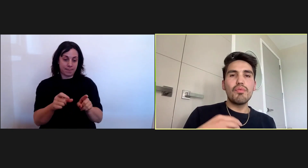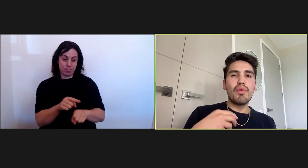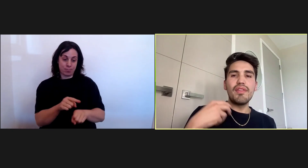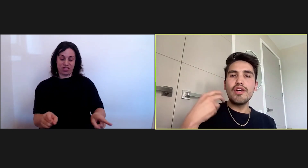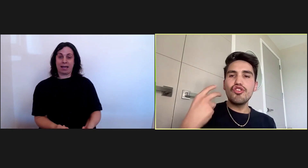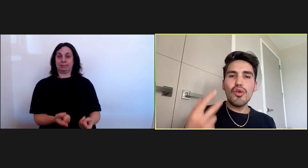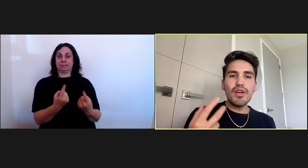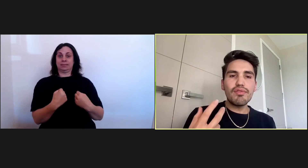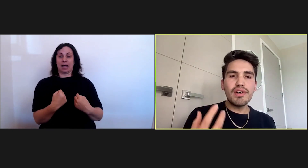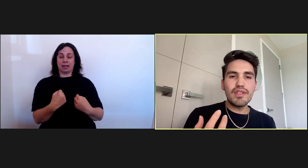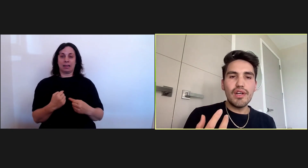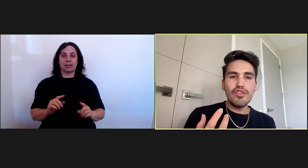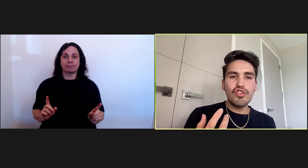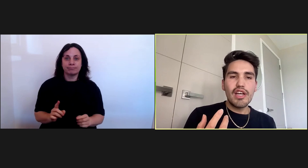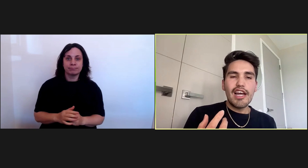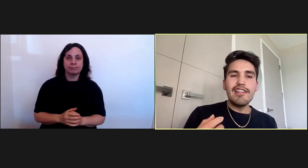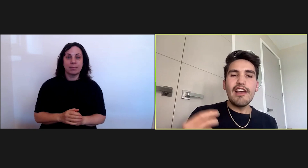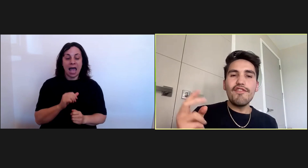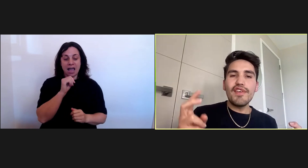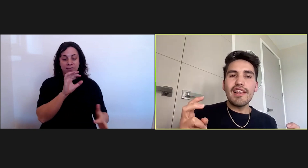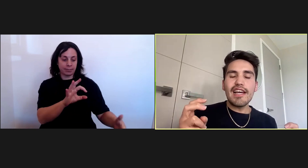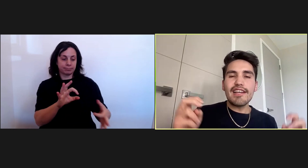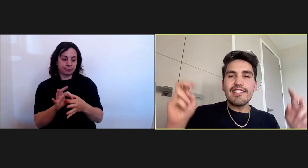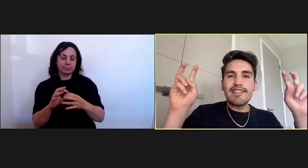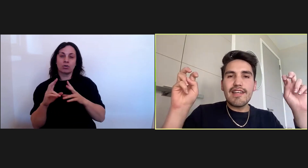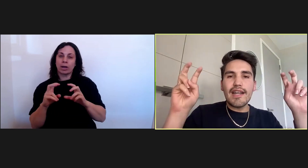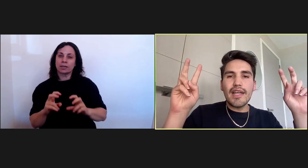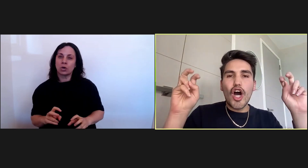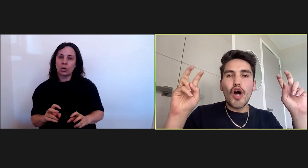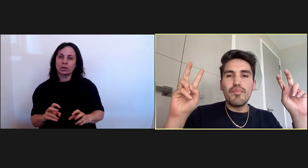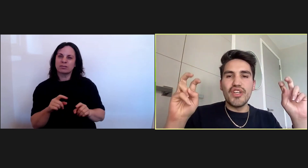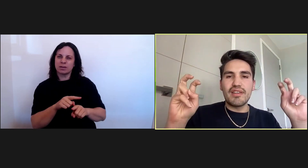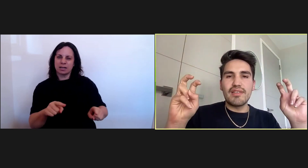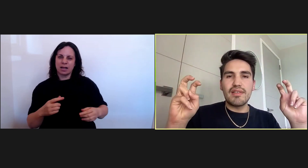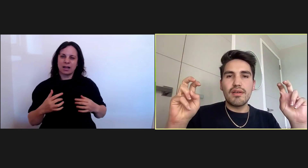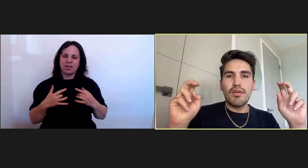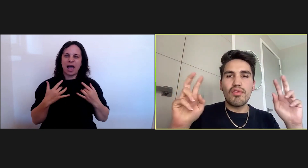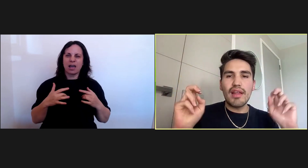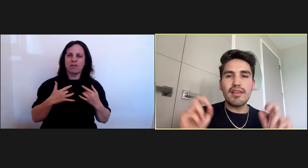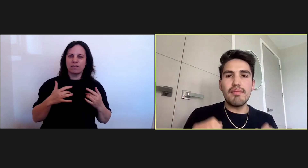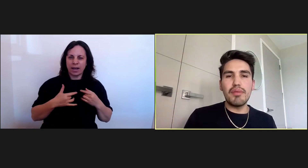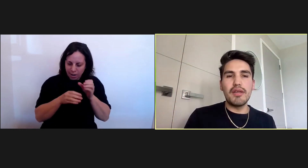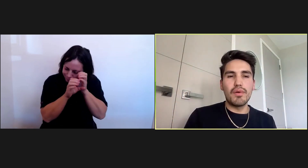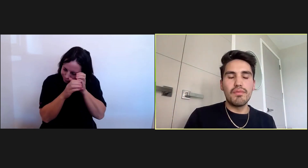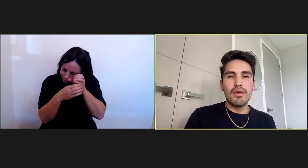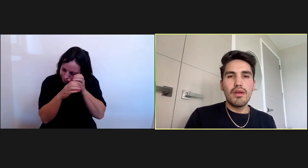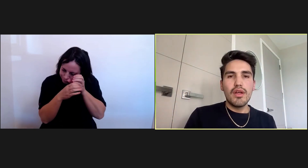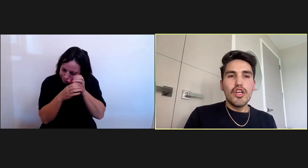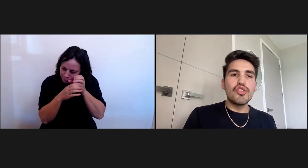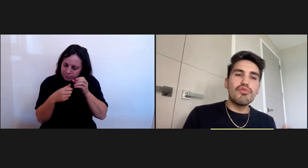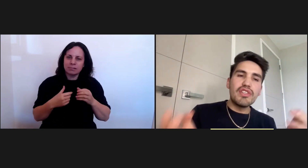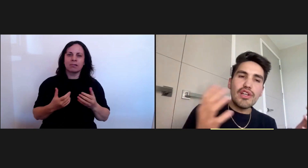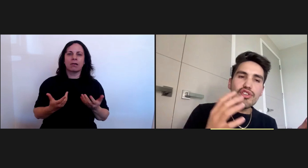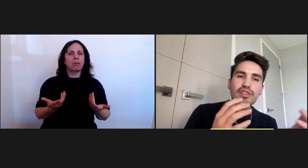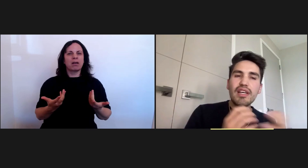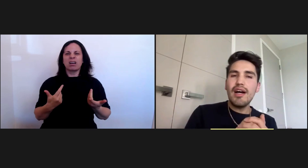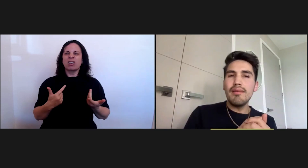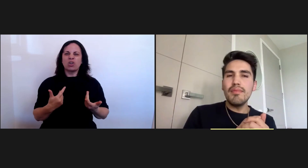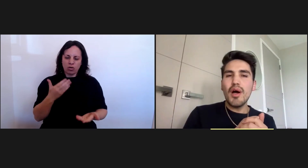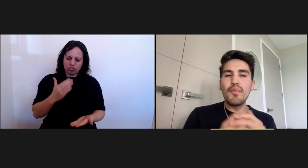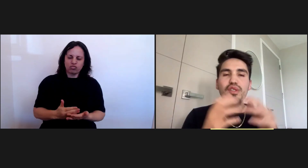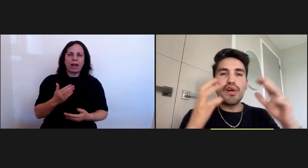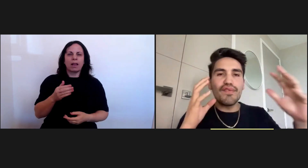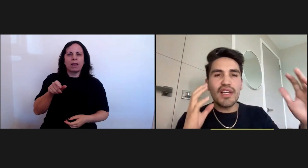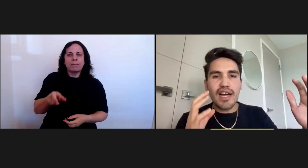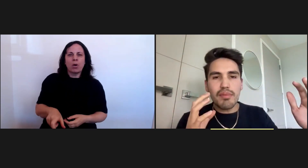that when they join a research, they feel like study objects rather than people. So researchers